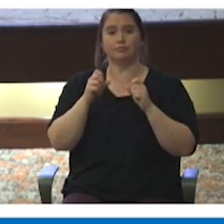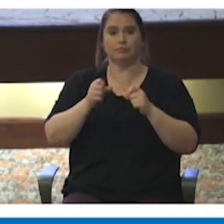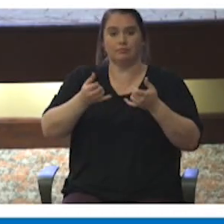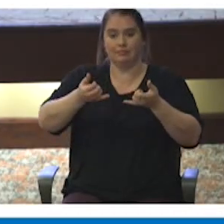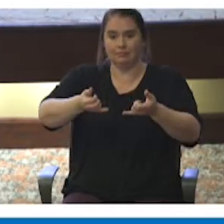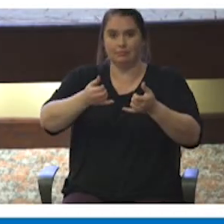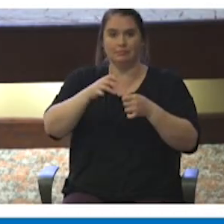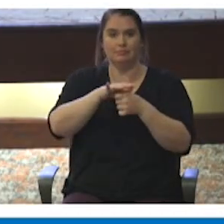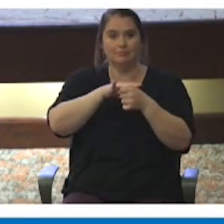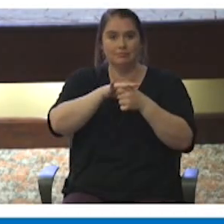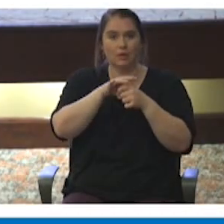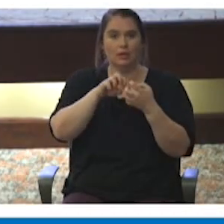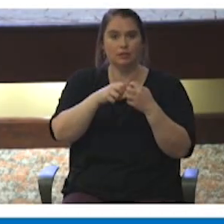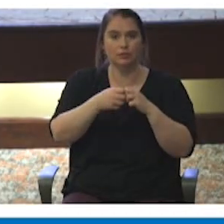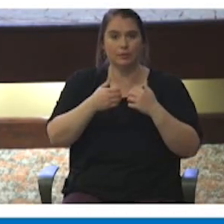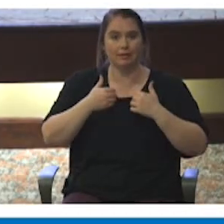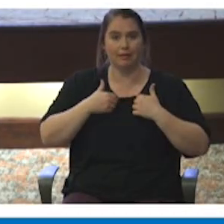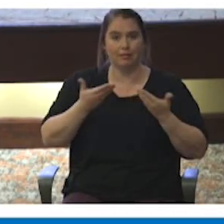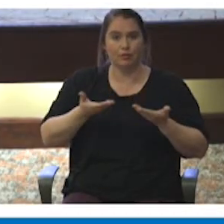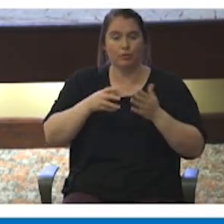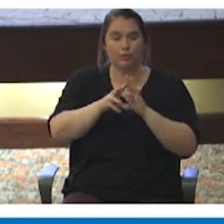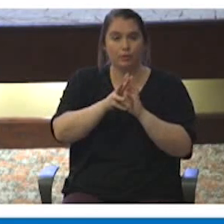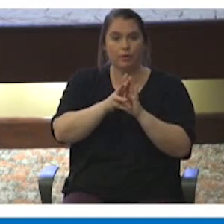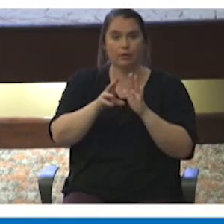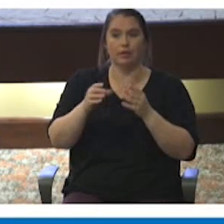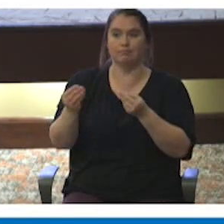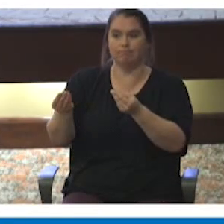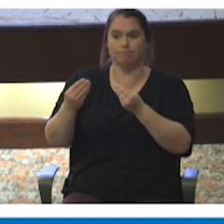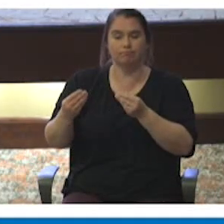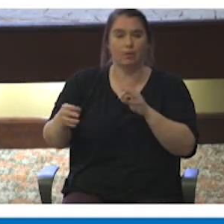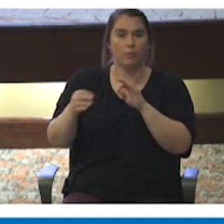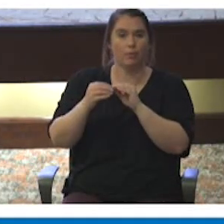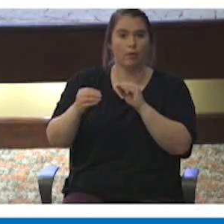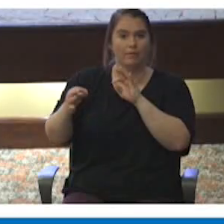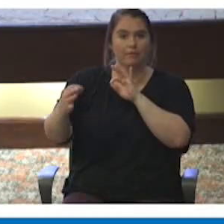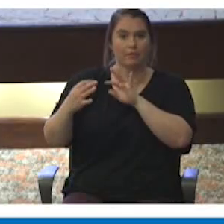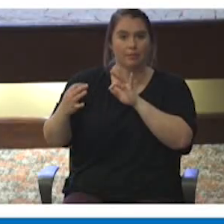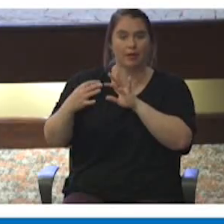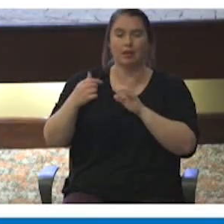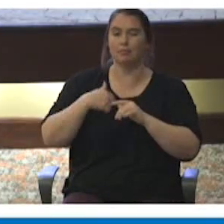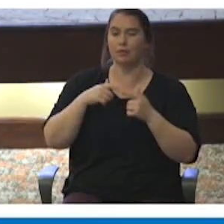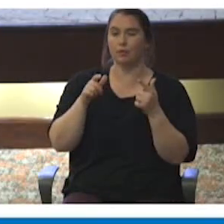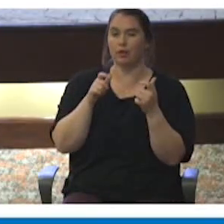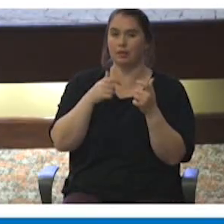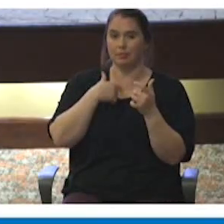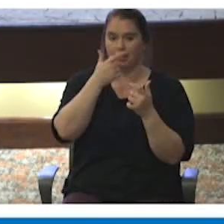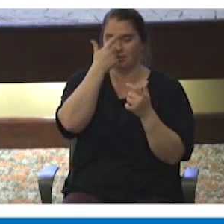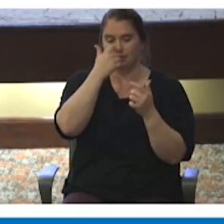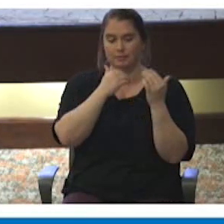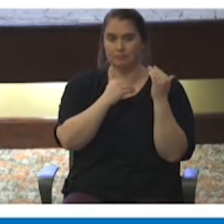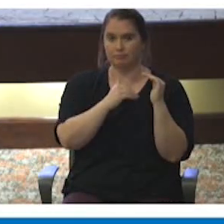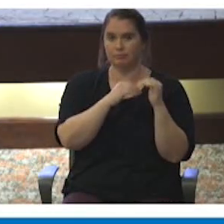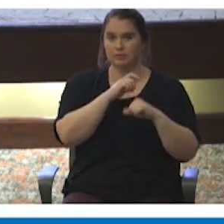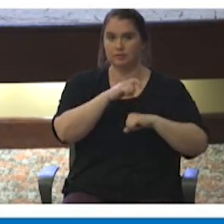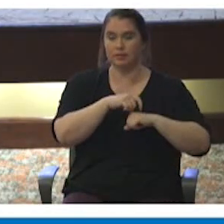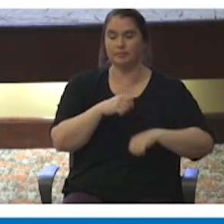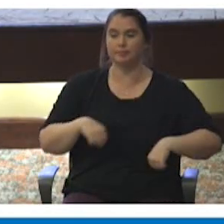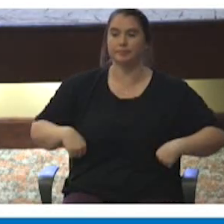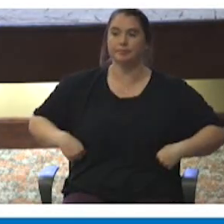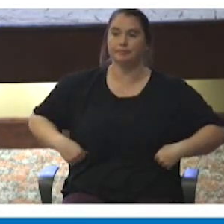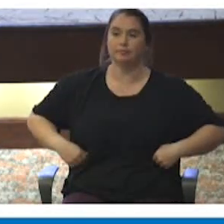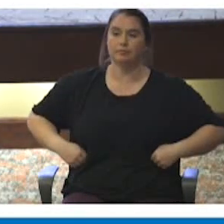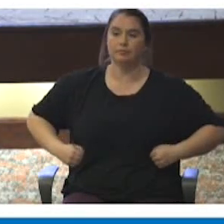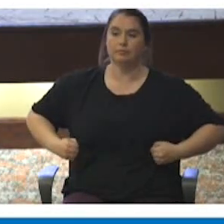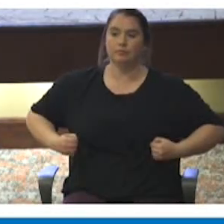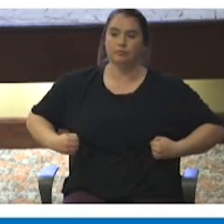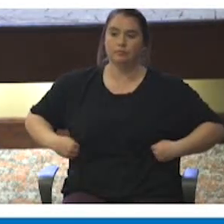zoning issues in Waco and give us feedback. I'm just going to go quickly here on time. The engagement